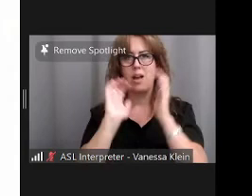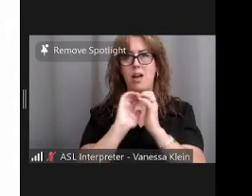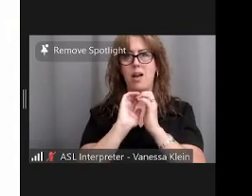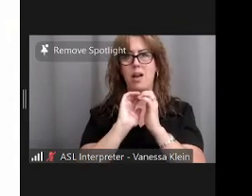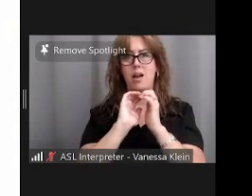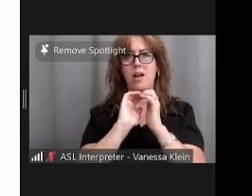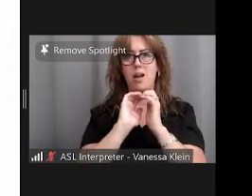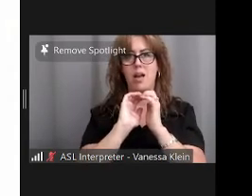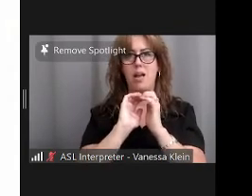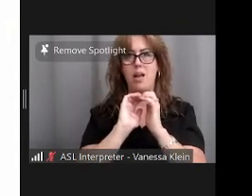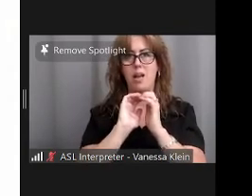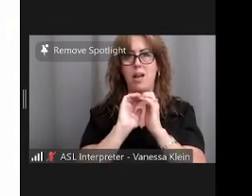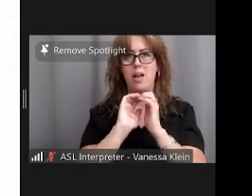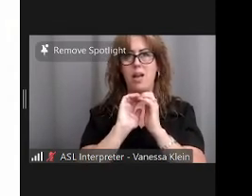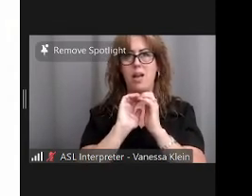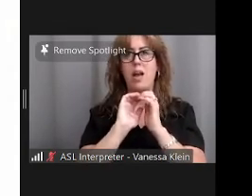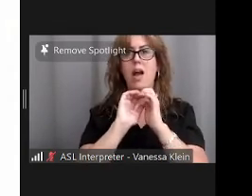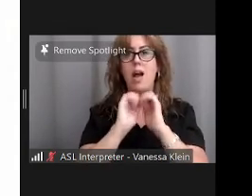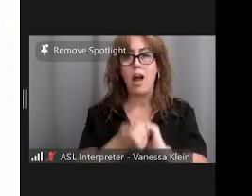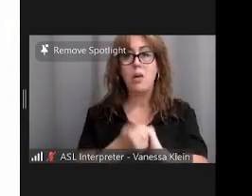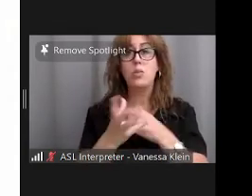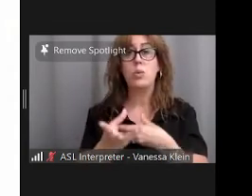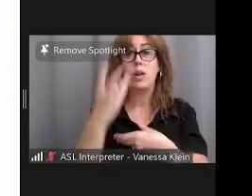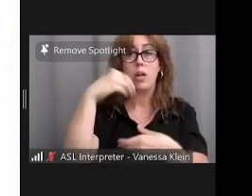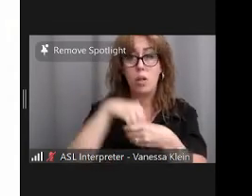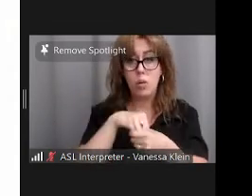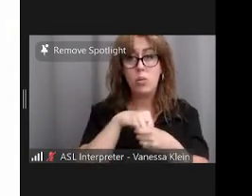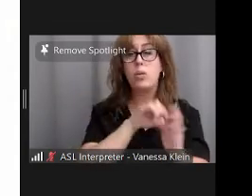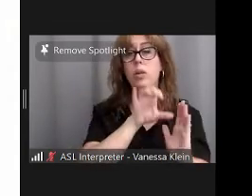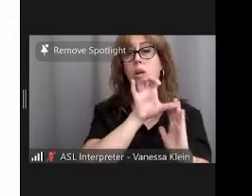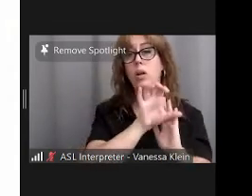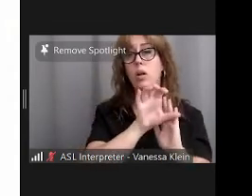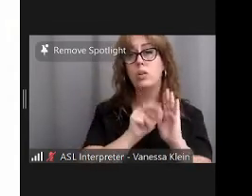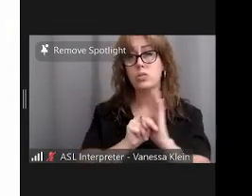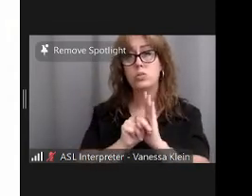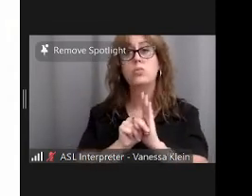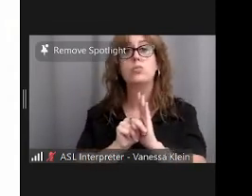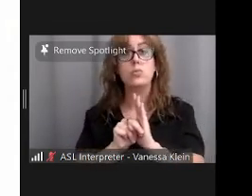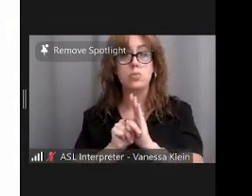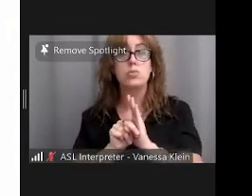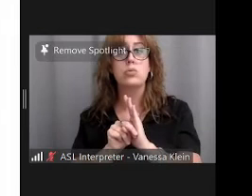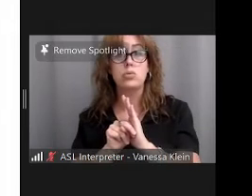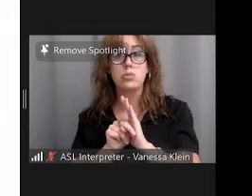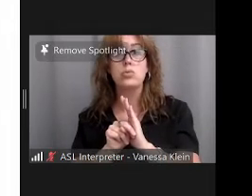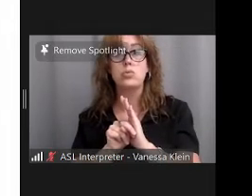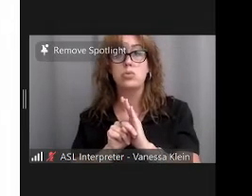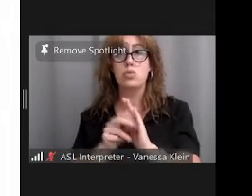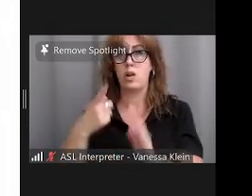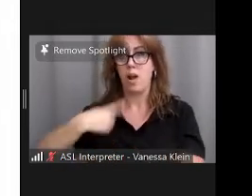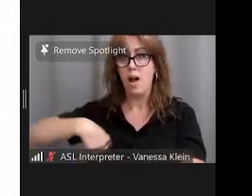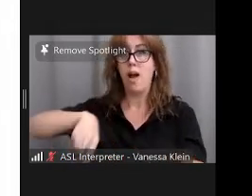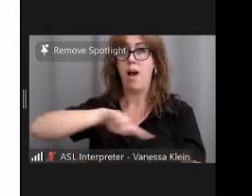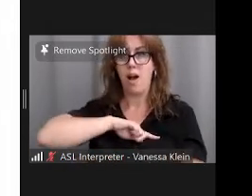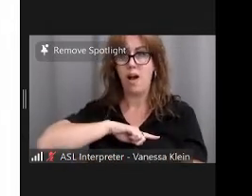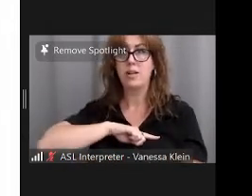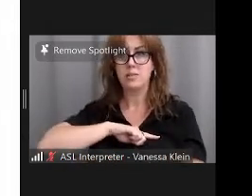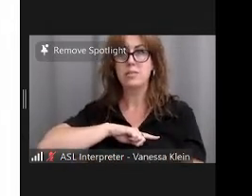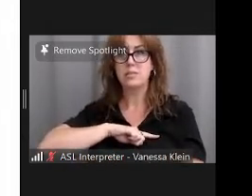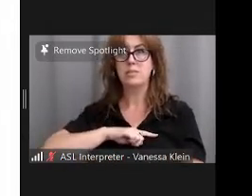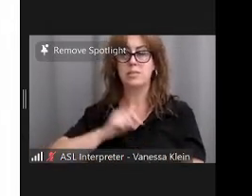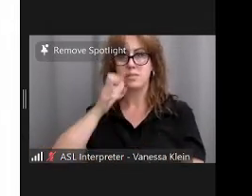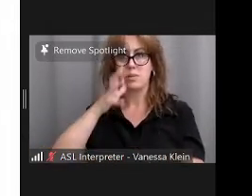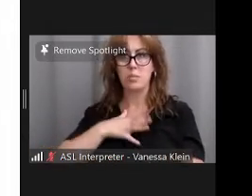how to put inside this constitution the arts as a right, and is a very